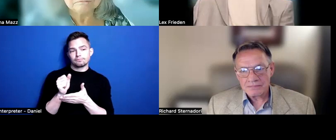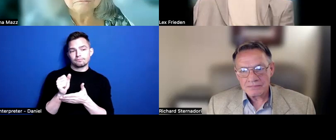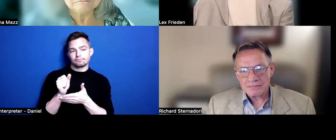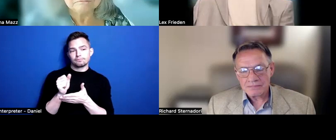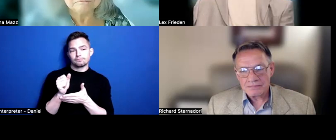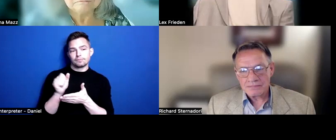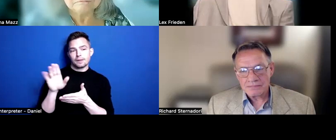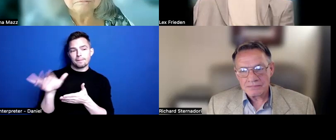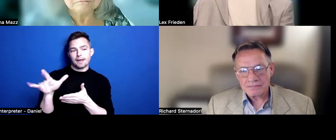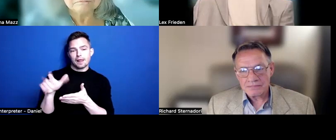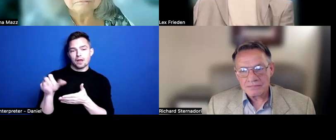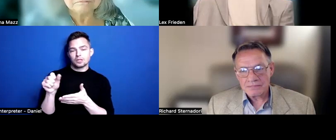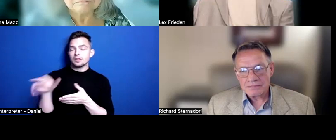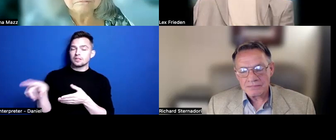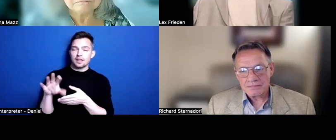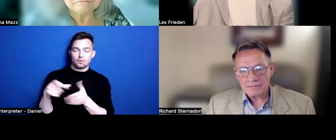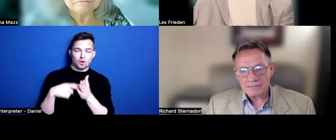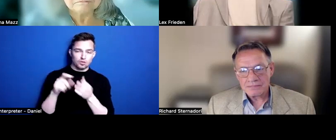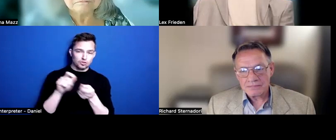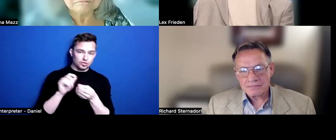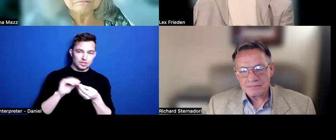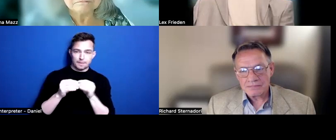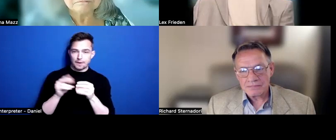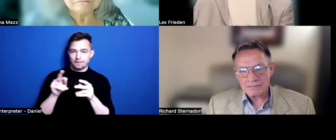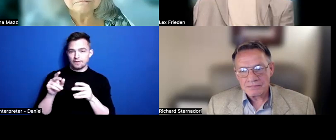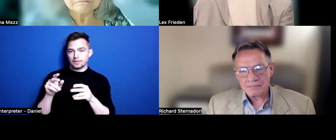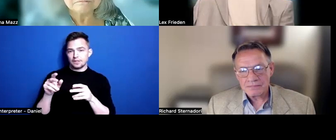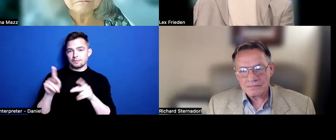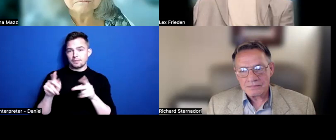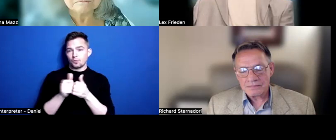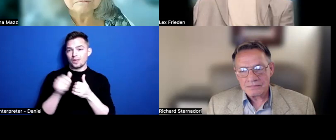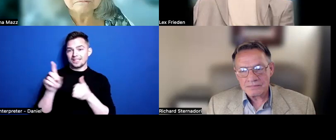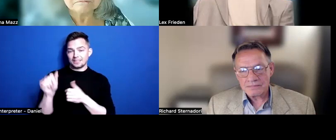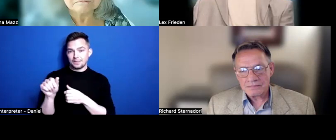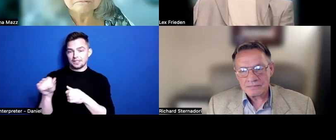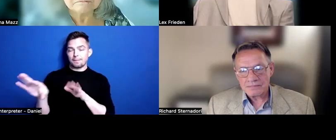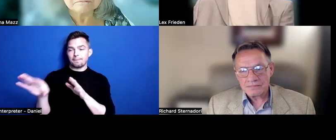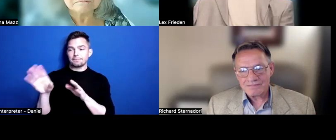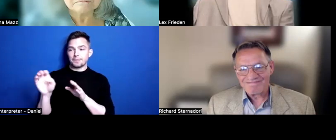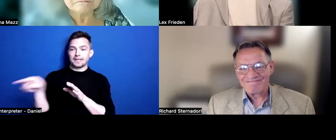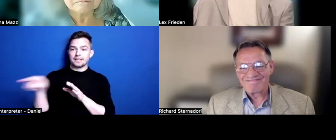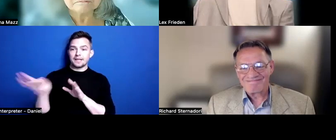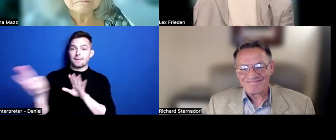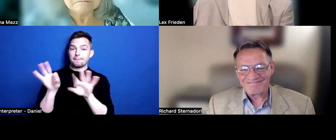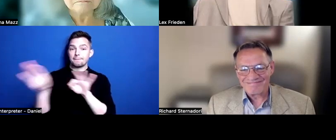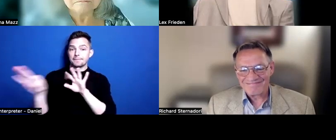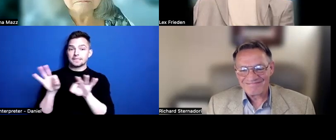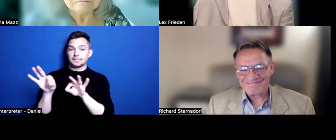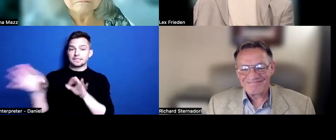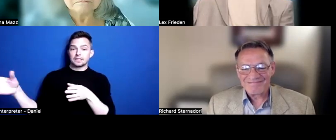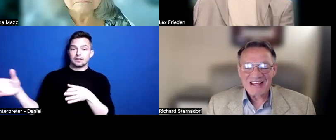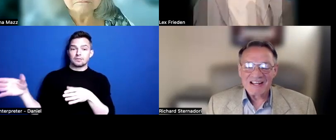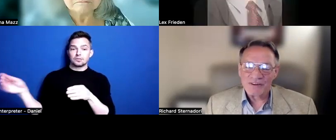with disabilities or mobility impaired individuals to be elected to the accreditation